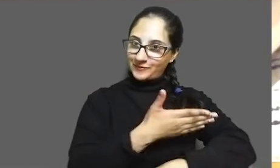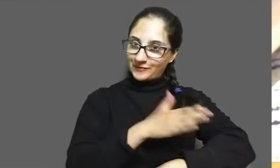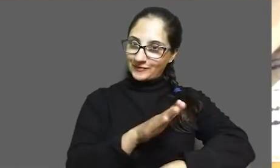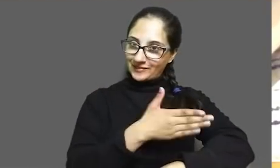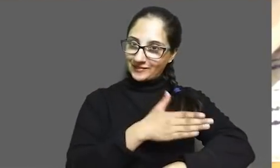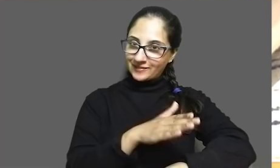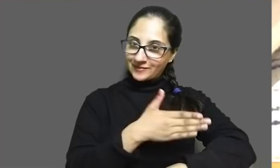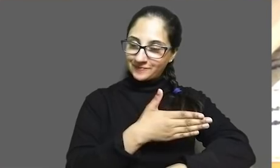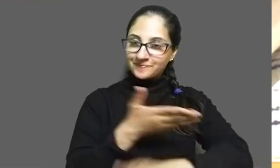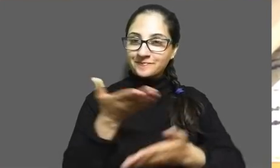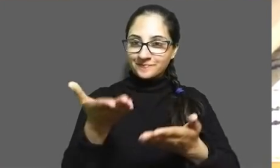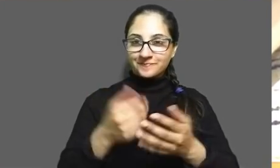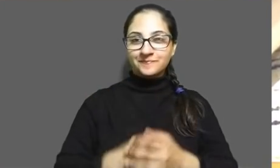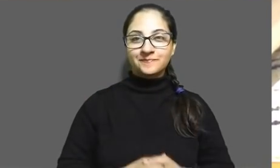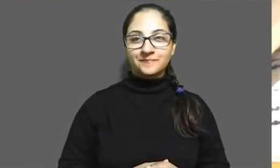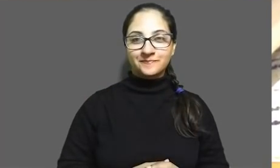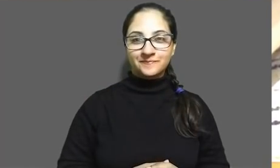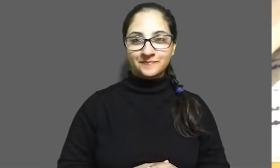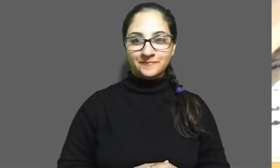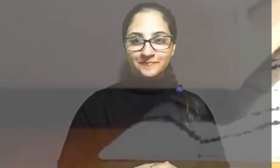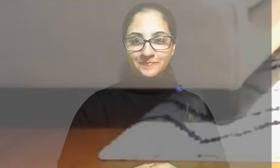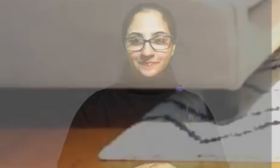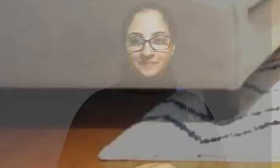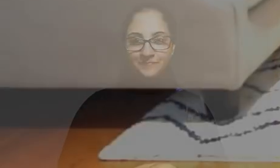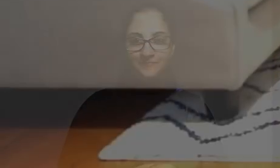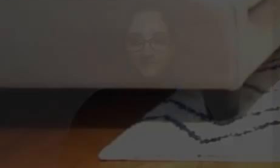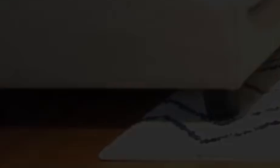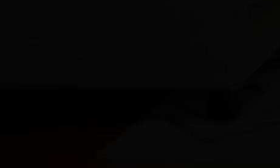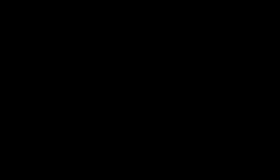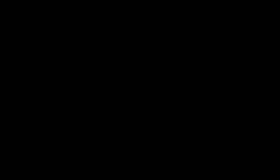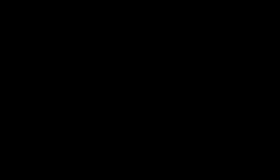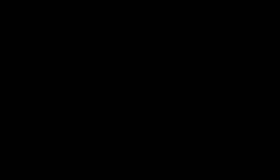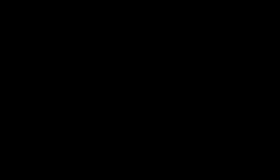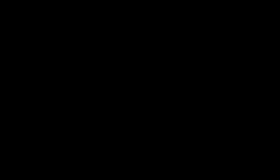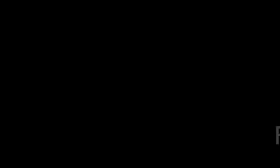musical expressions coming up.